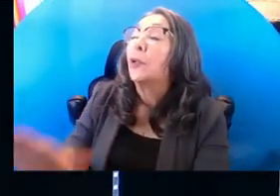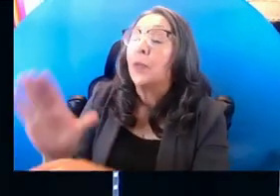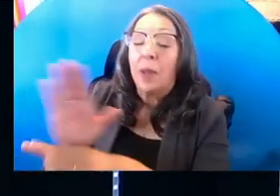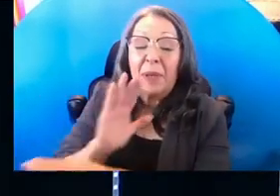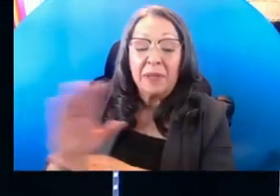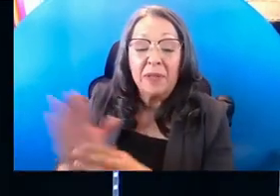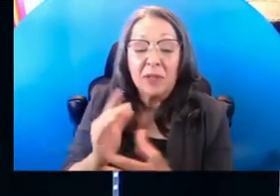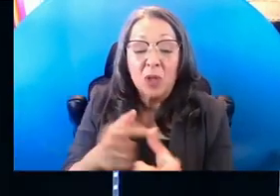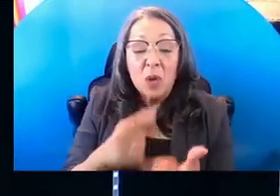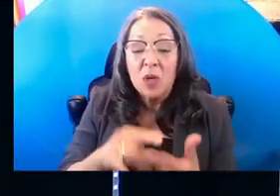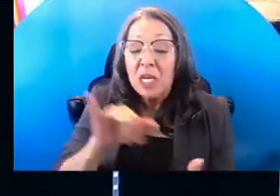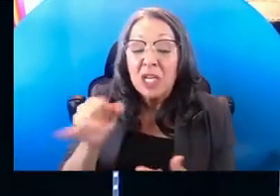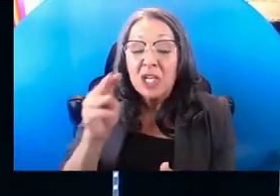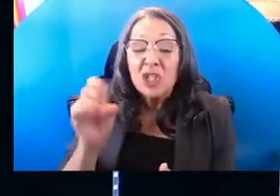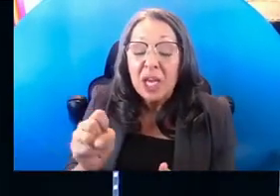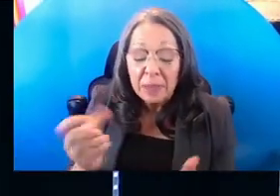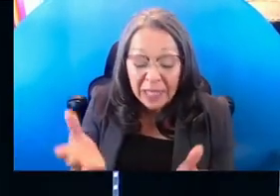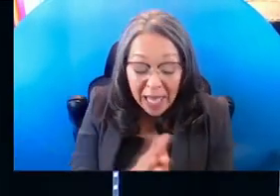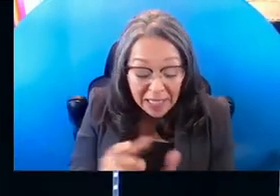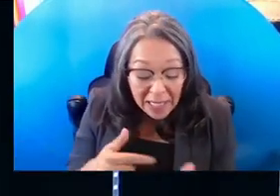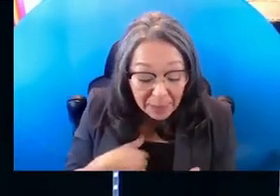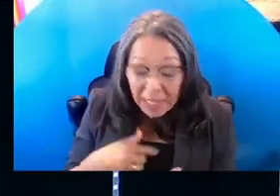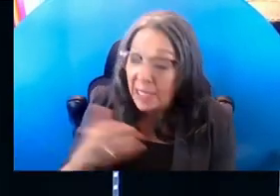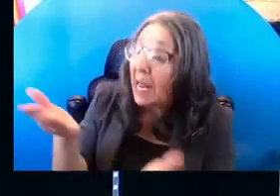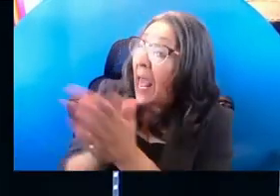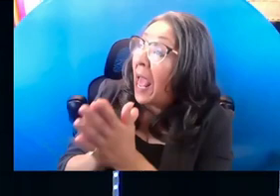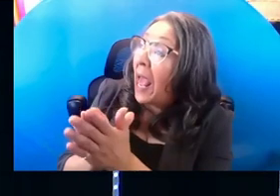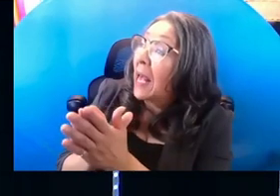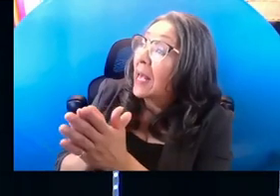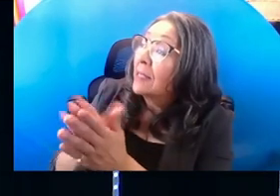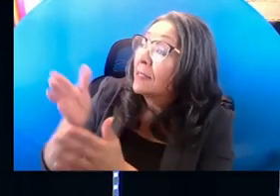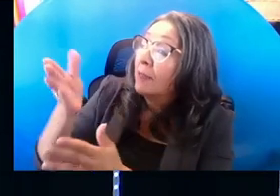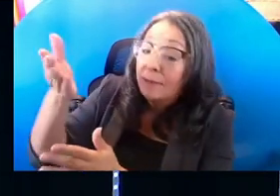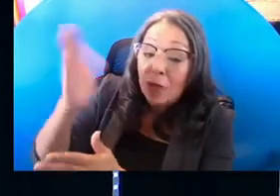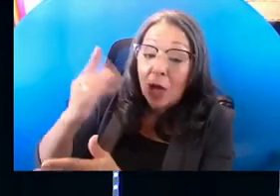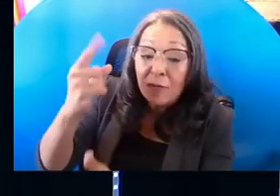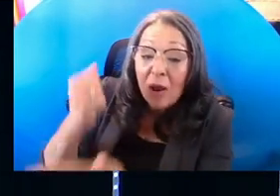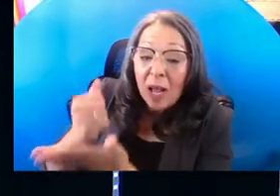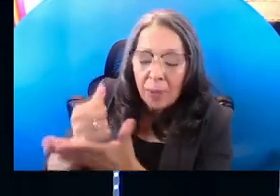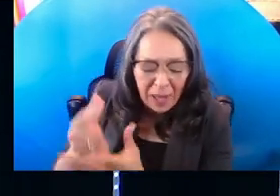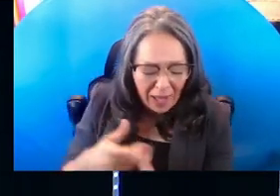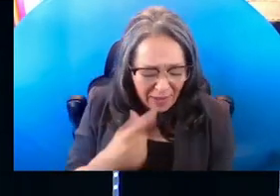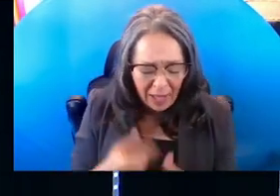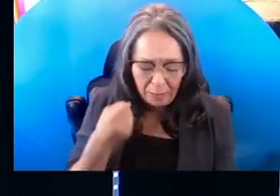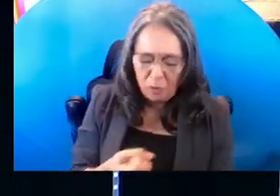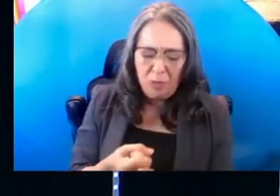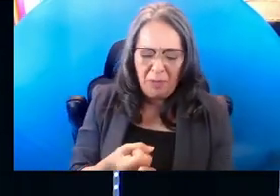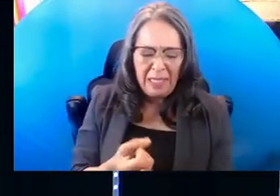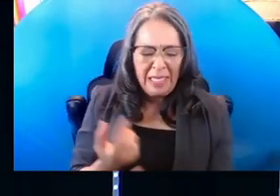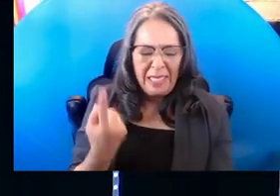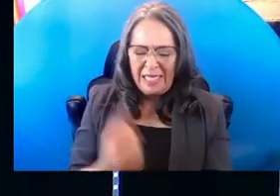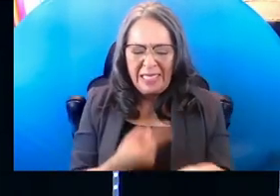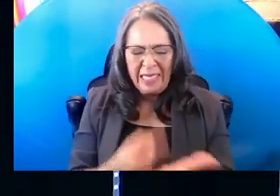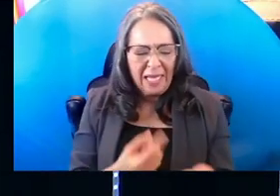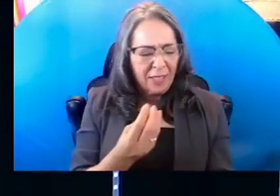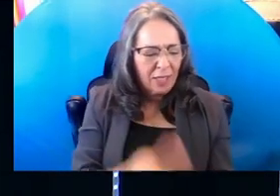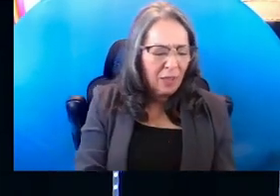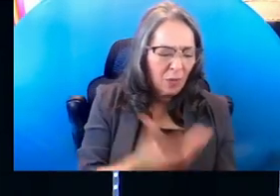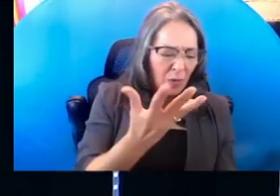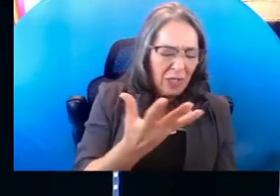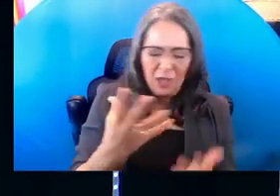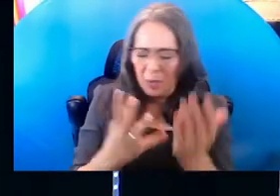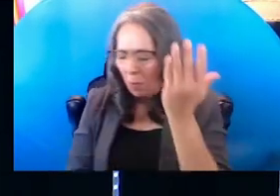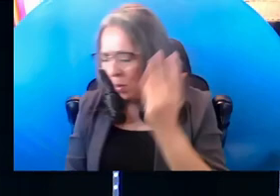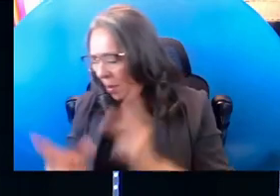so James is telling me I can ask God for help. And then he starts talking about rich and poor people. So he just might have had like a weird moment where he had a different, you know what I mean? Like kind of like just bounce around his mind. He's like,